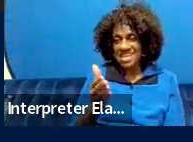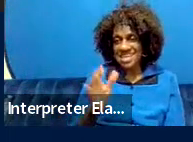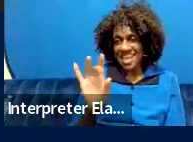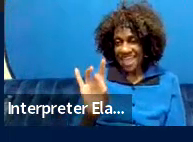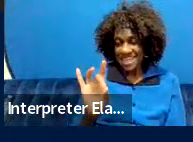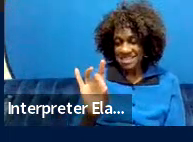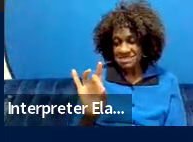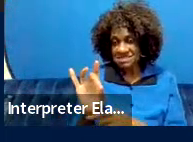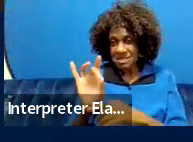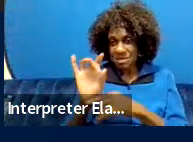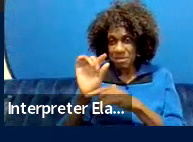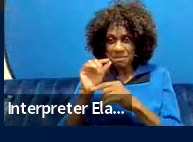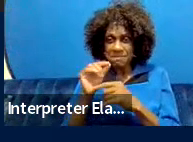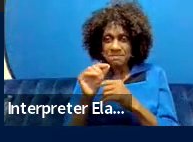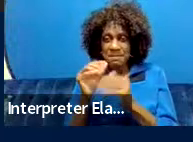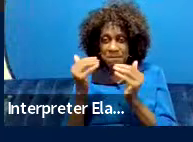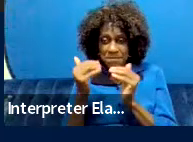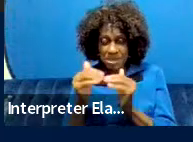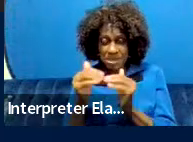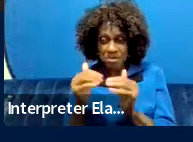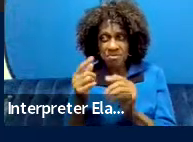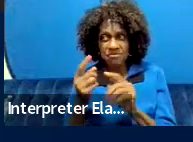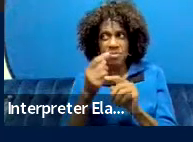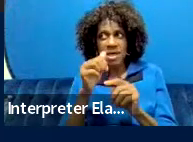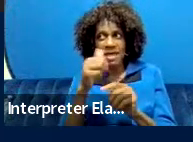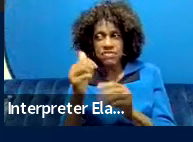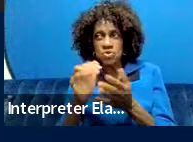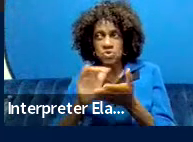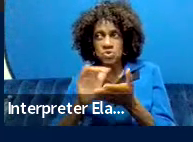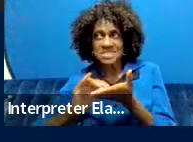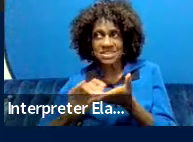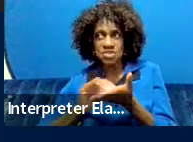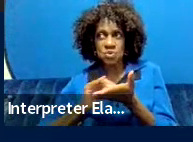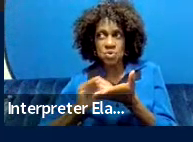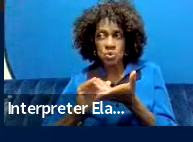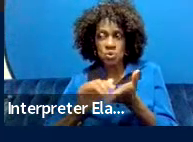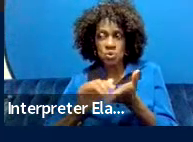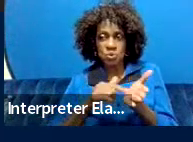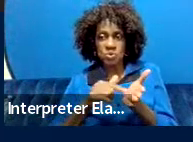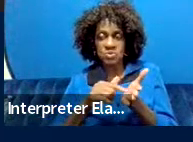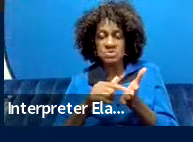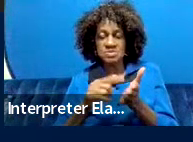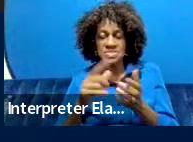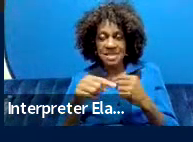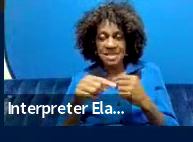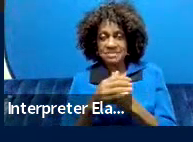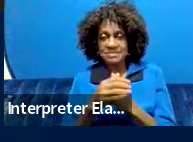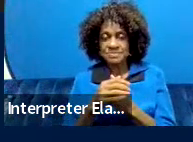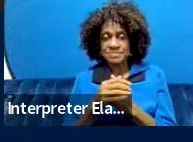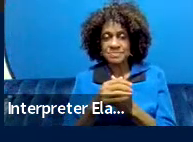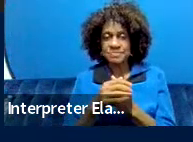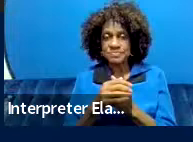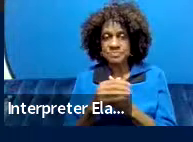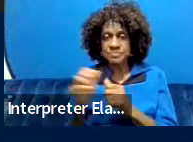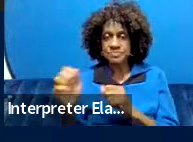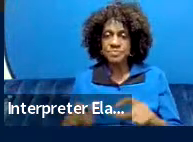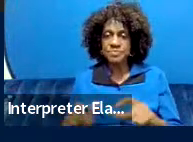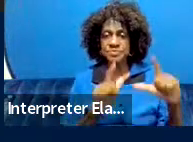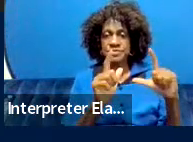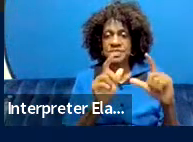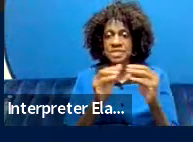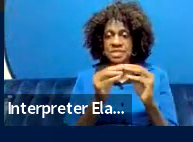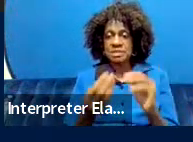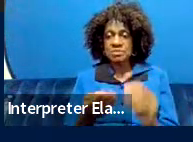other tactile characters or tactile content on the sign. Next slide, slide